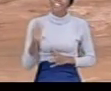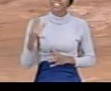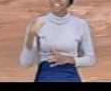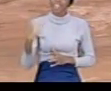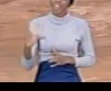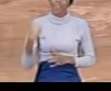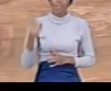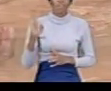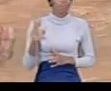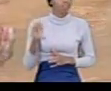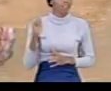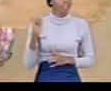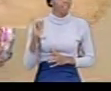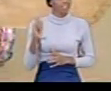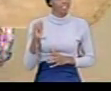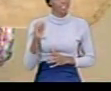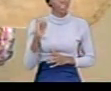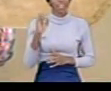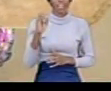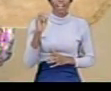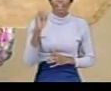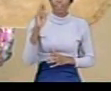clear.